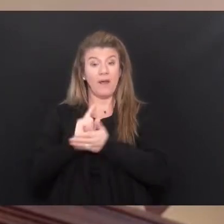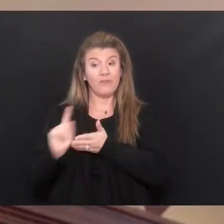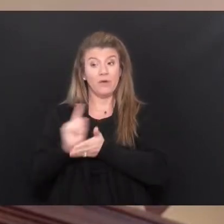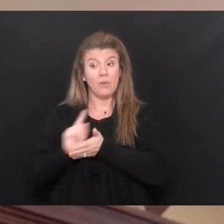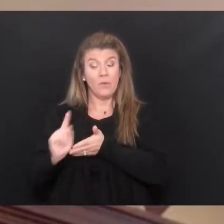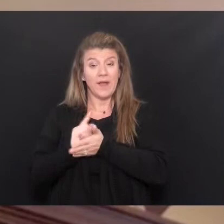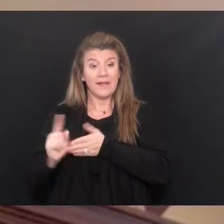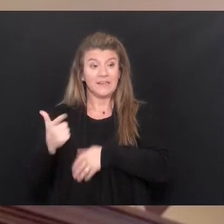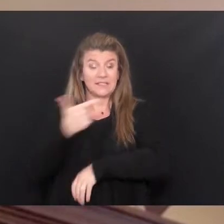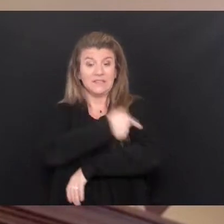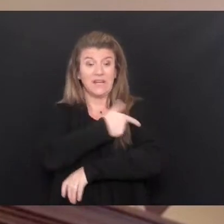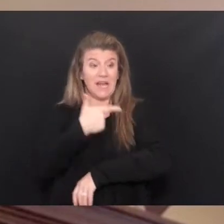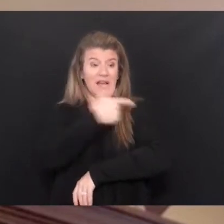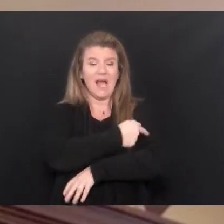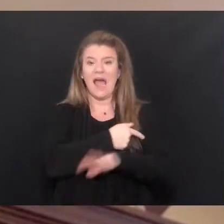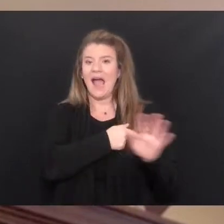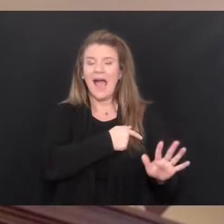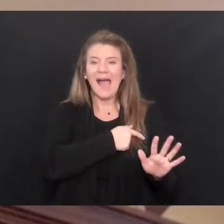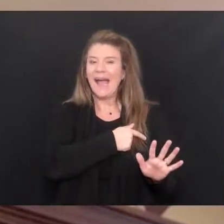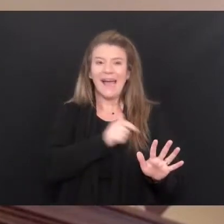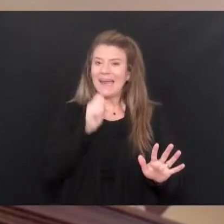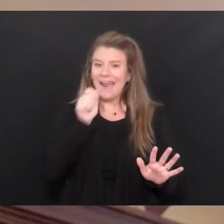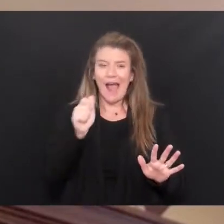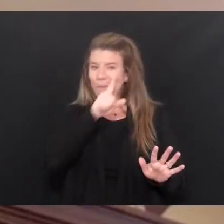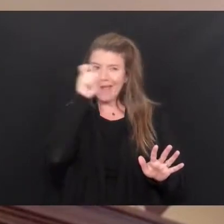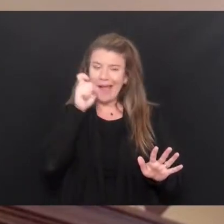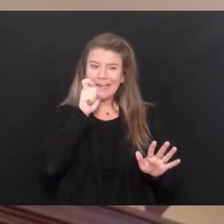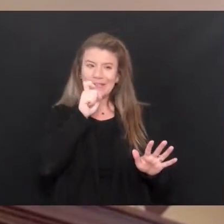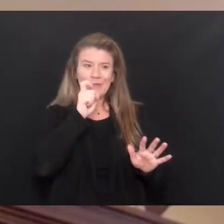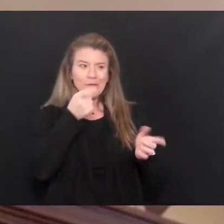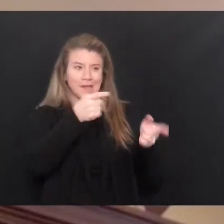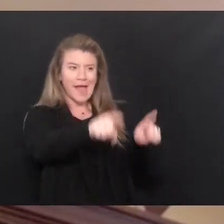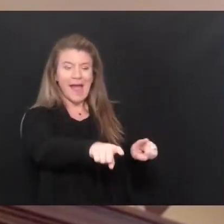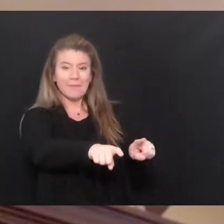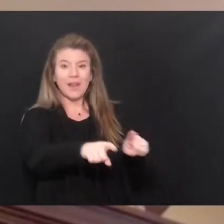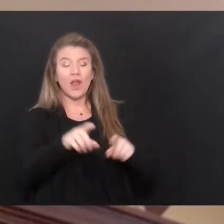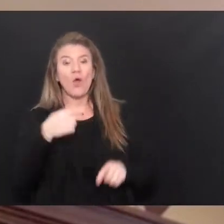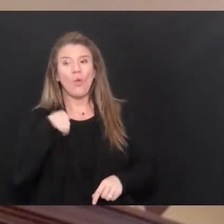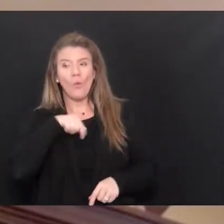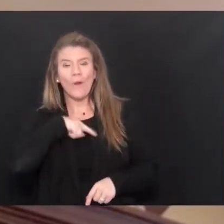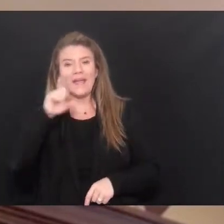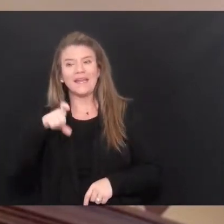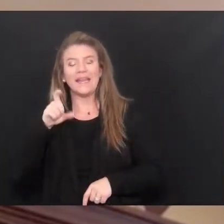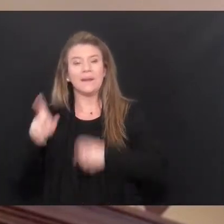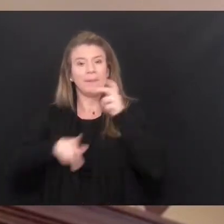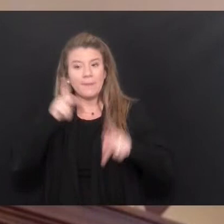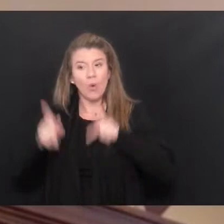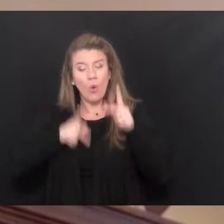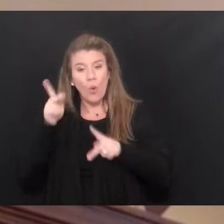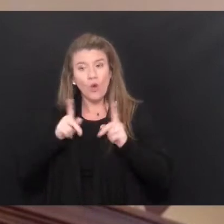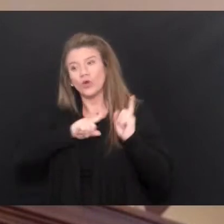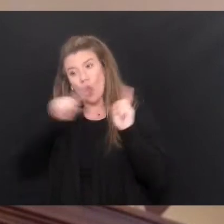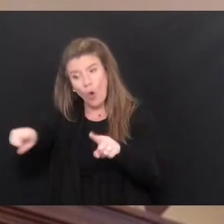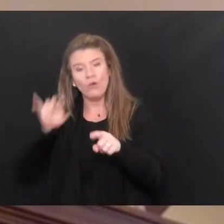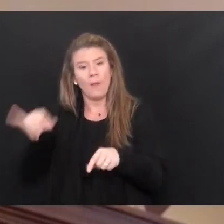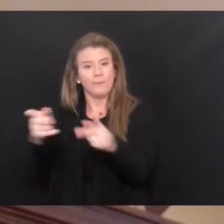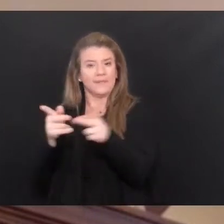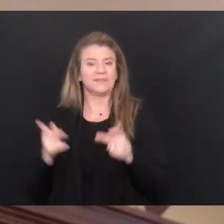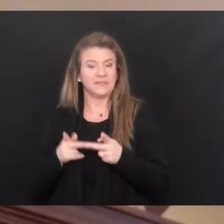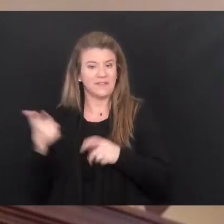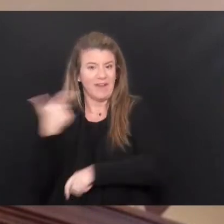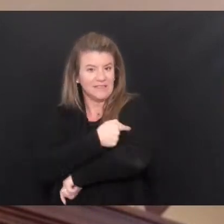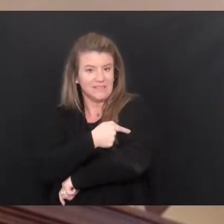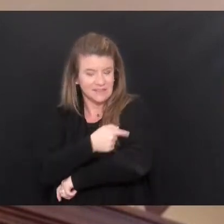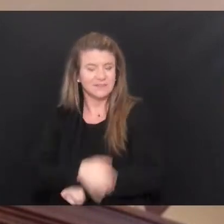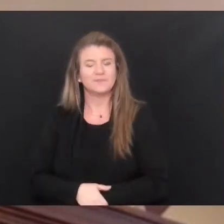vaccines in arms, not because of the logistics, but because of getting people to get to those vaccines.